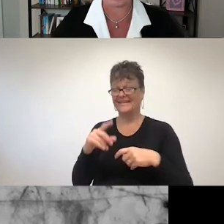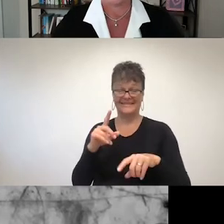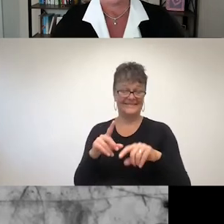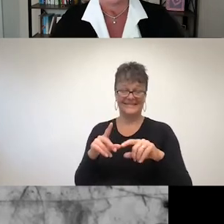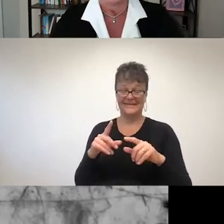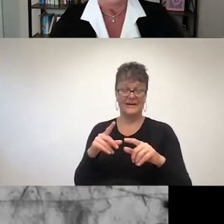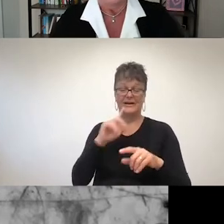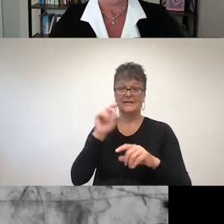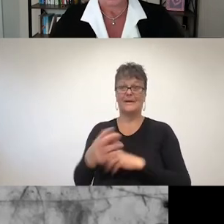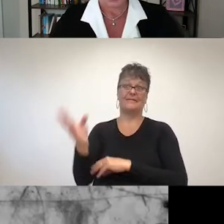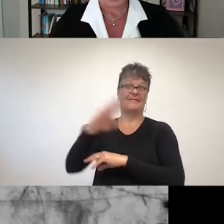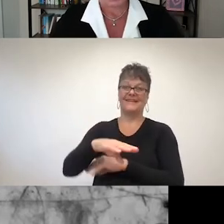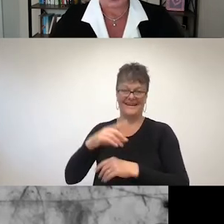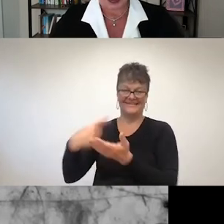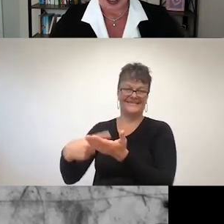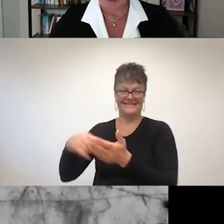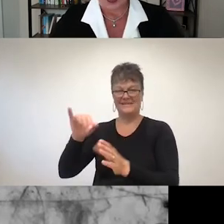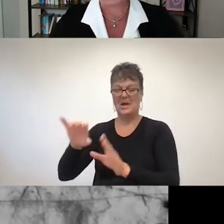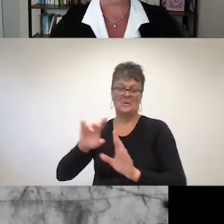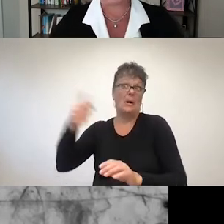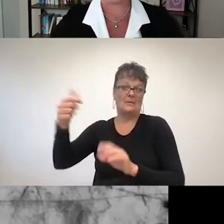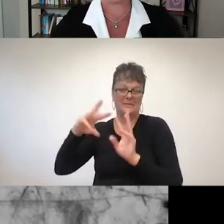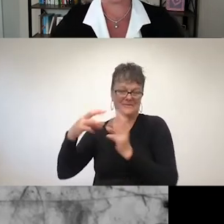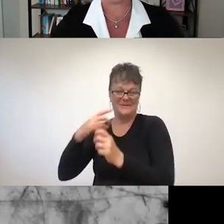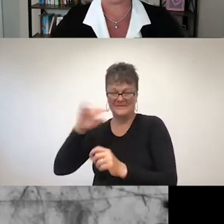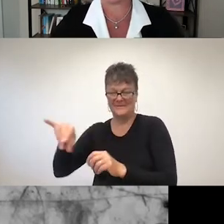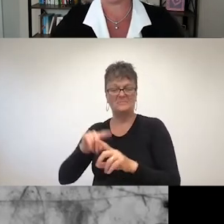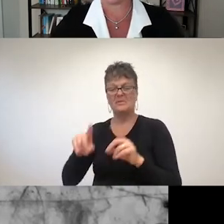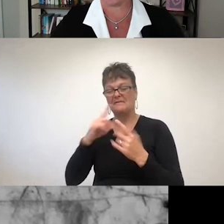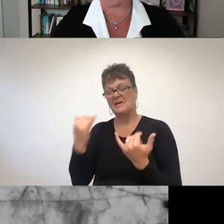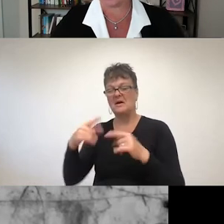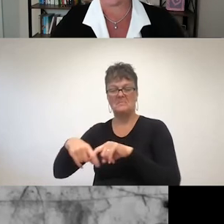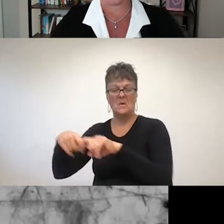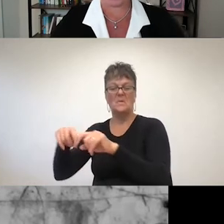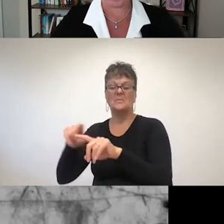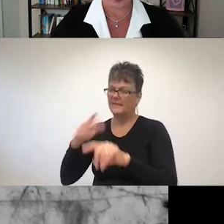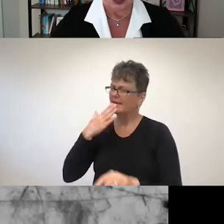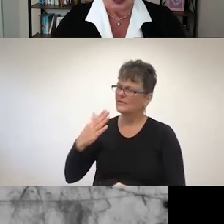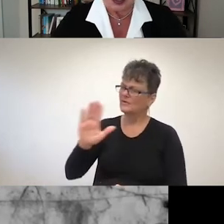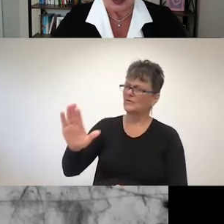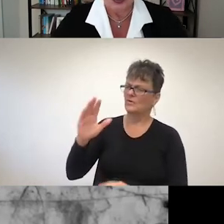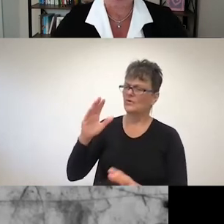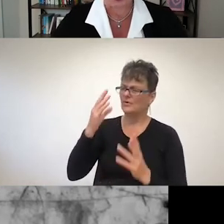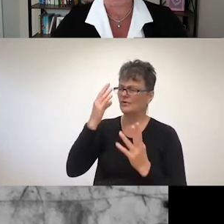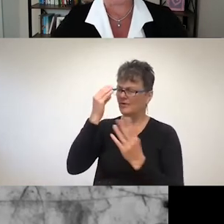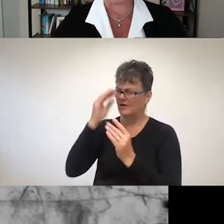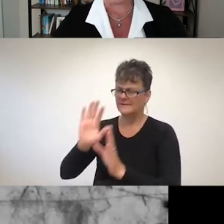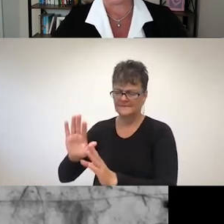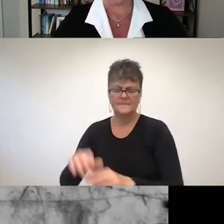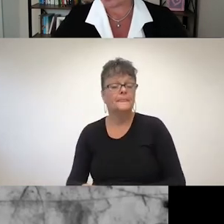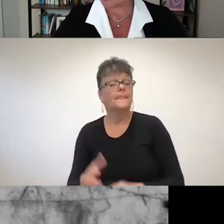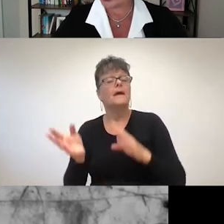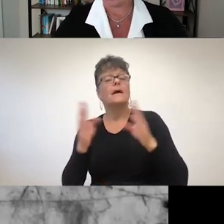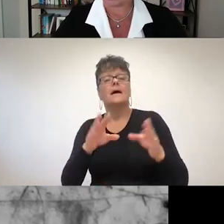this. So with that, let's come back to the, thank you for sharing your thoughts as well. Let's come back to